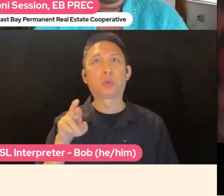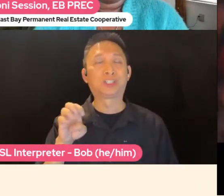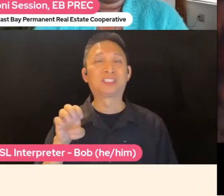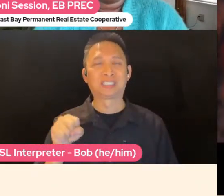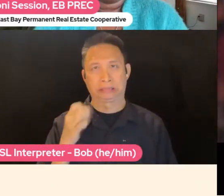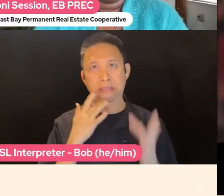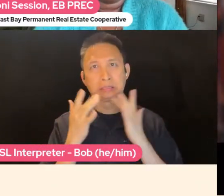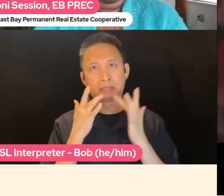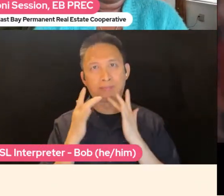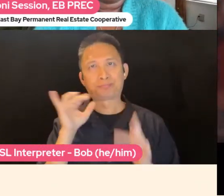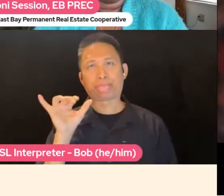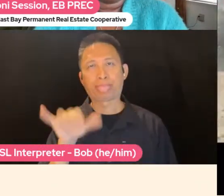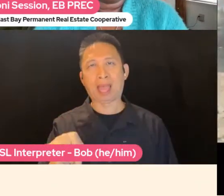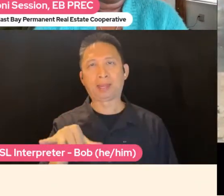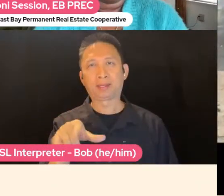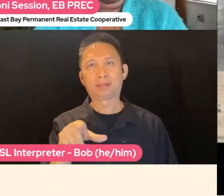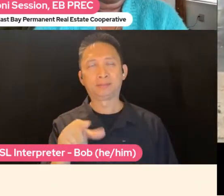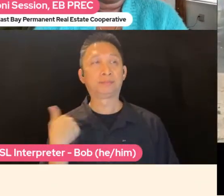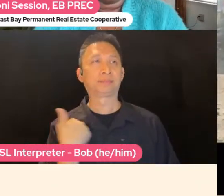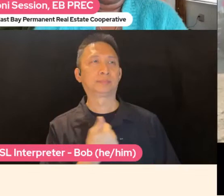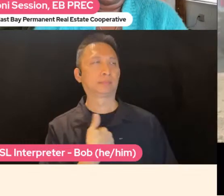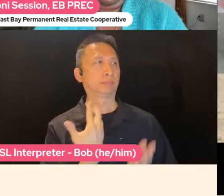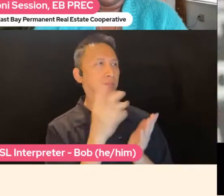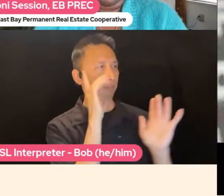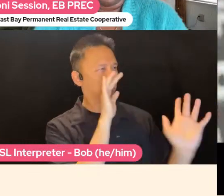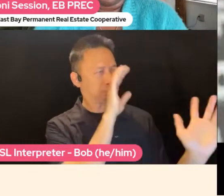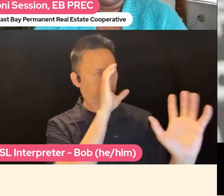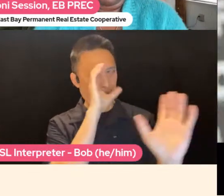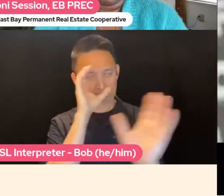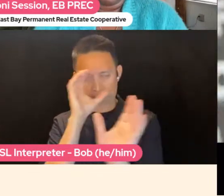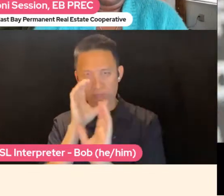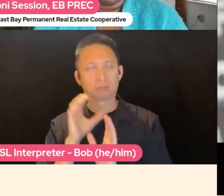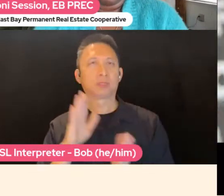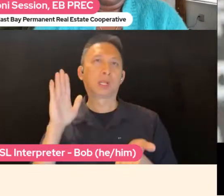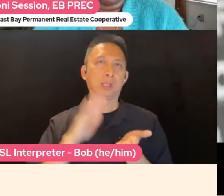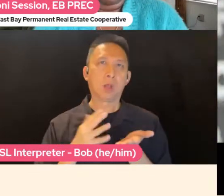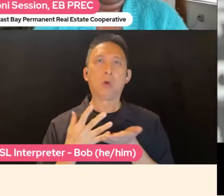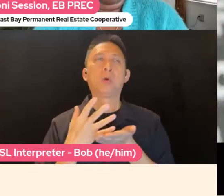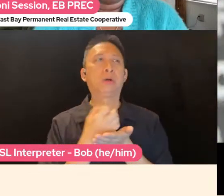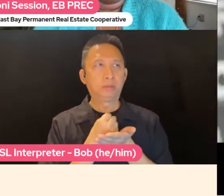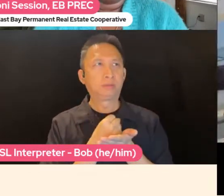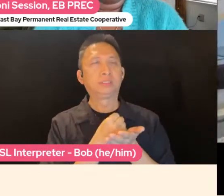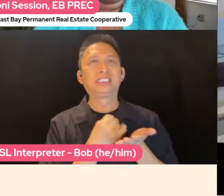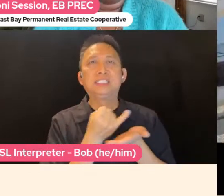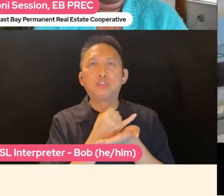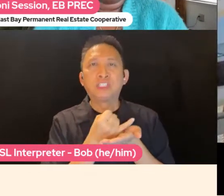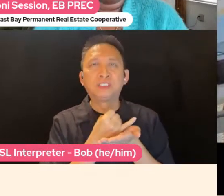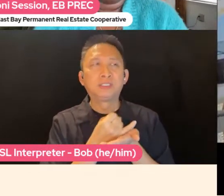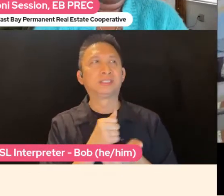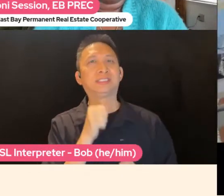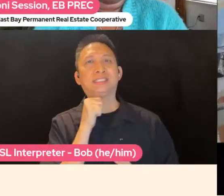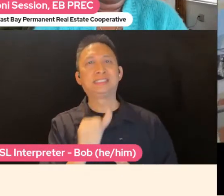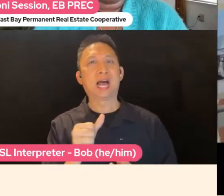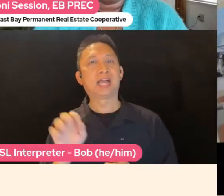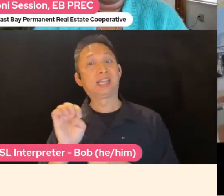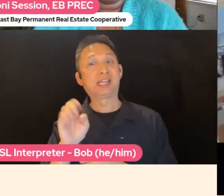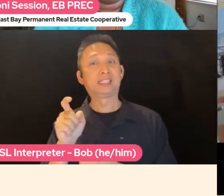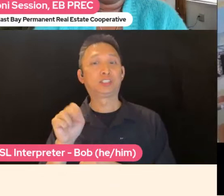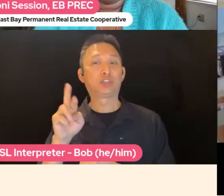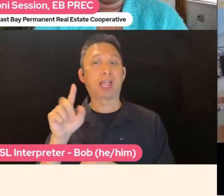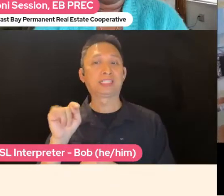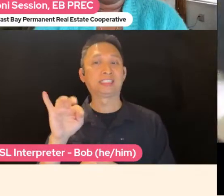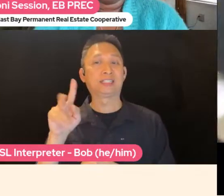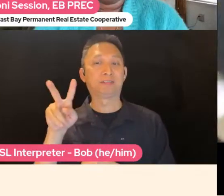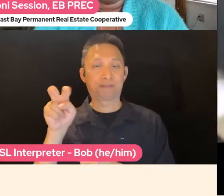we galvanize low interest and non-extractive investment. We help build out land and housing real